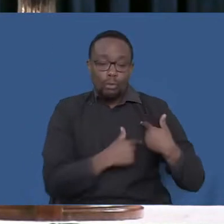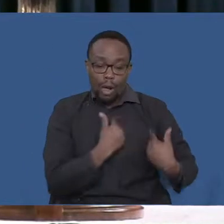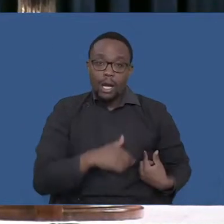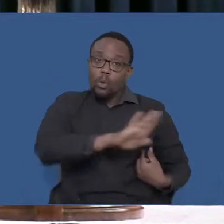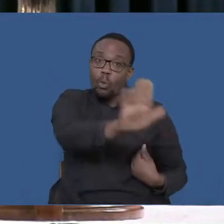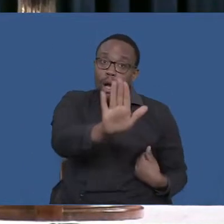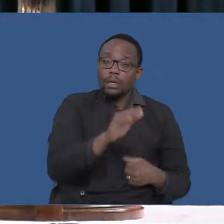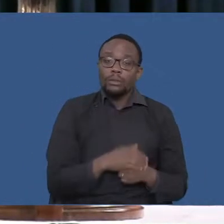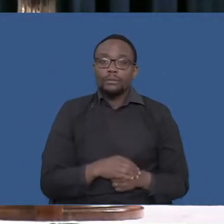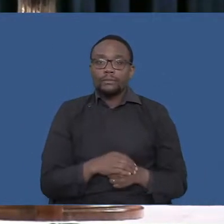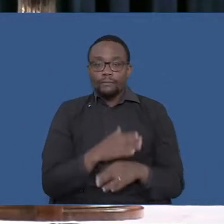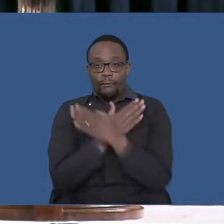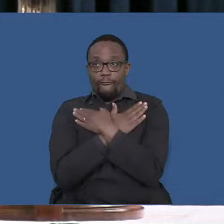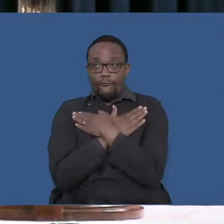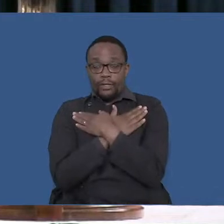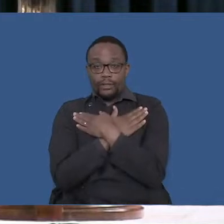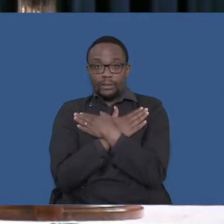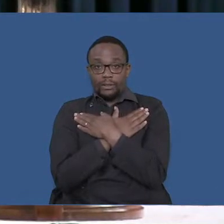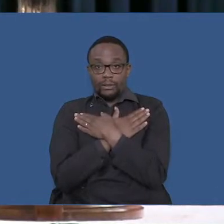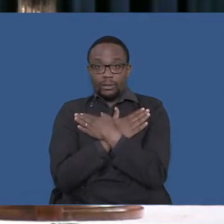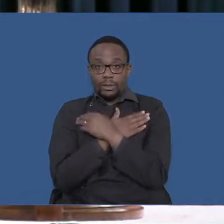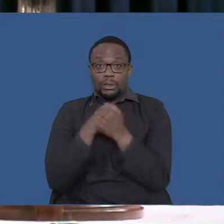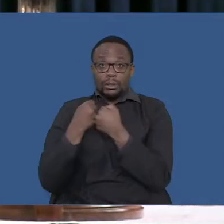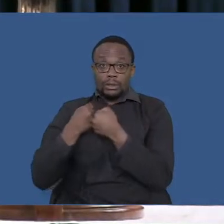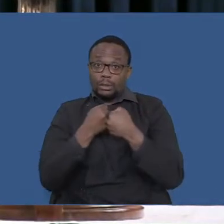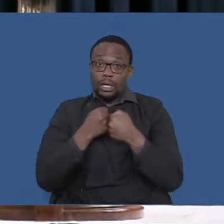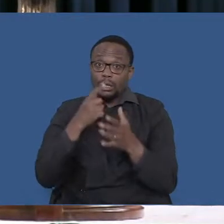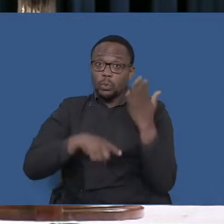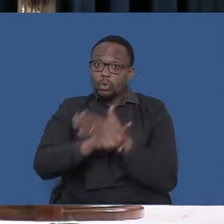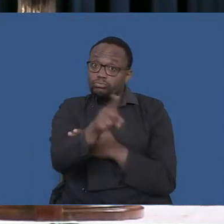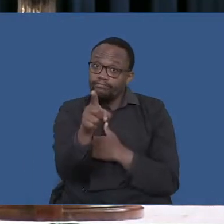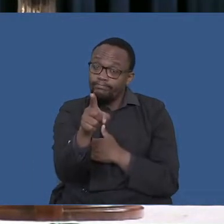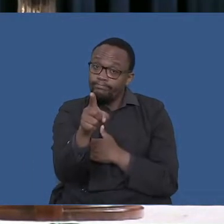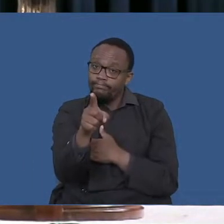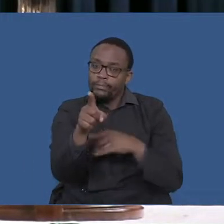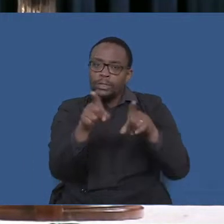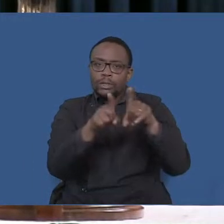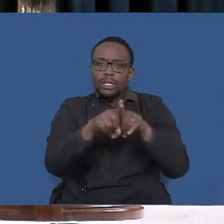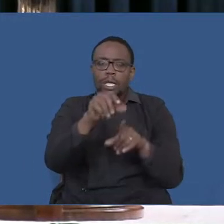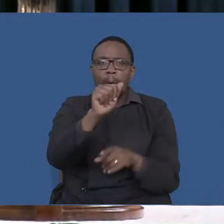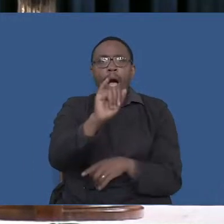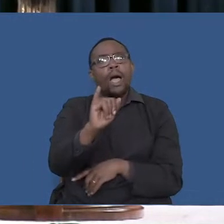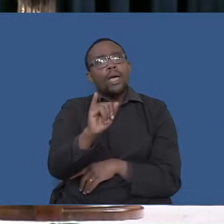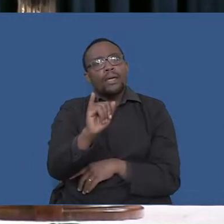hearts. Friends, what are you struggling with today? Like AI,